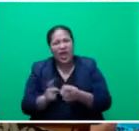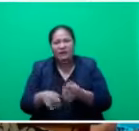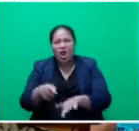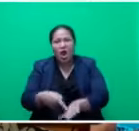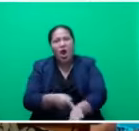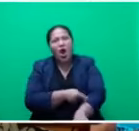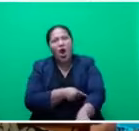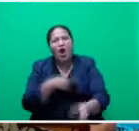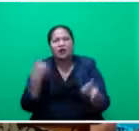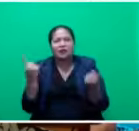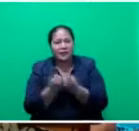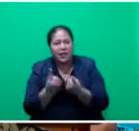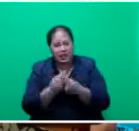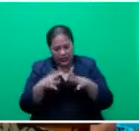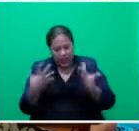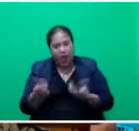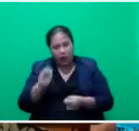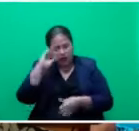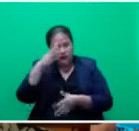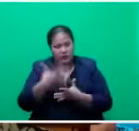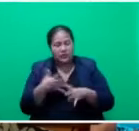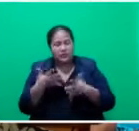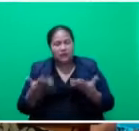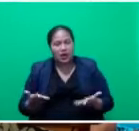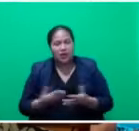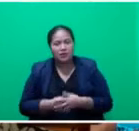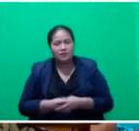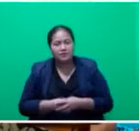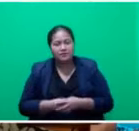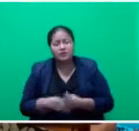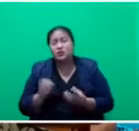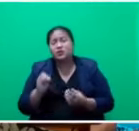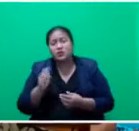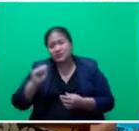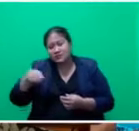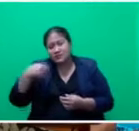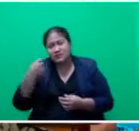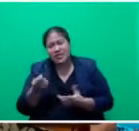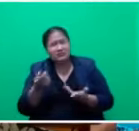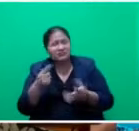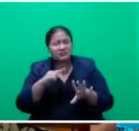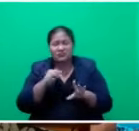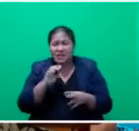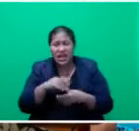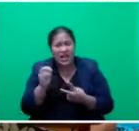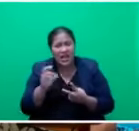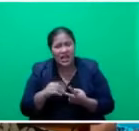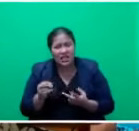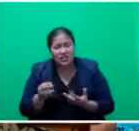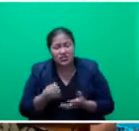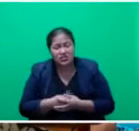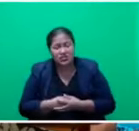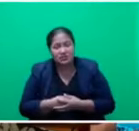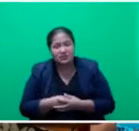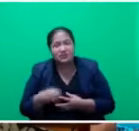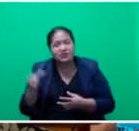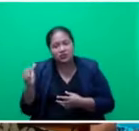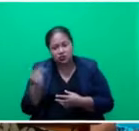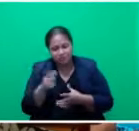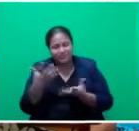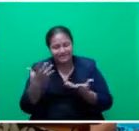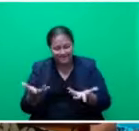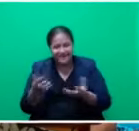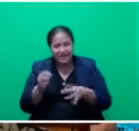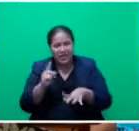experiencing. The next general election, Mr. Speaker, some 2 years away, will be a defining moment in Fiji's history. Change